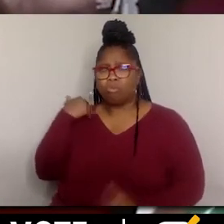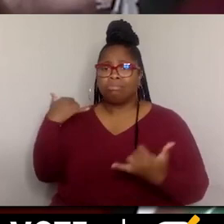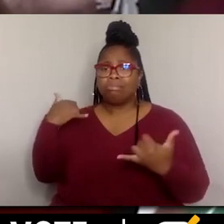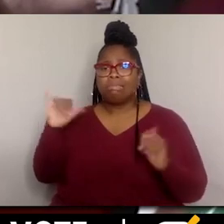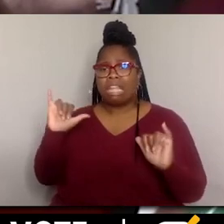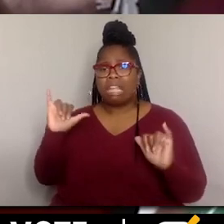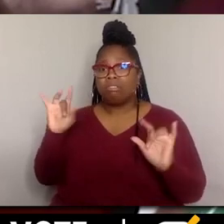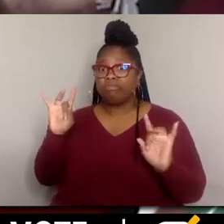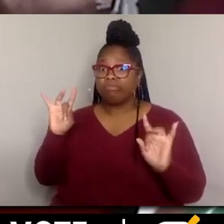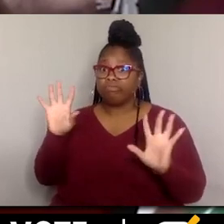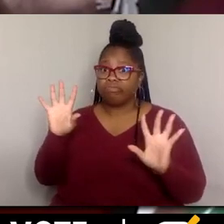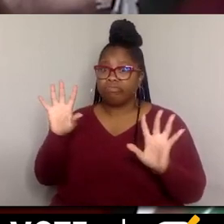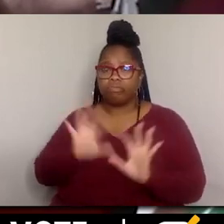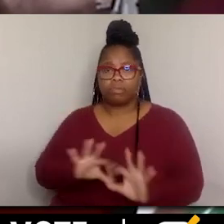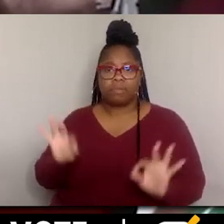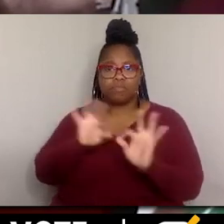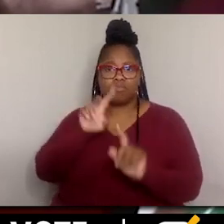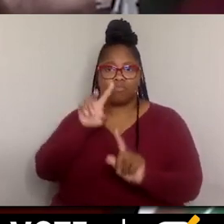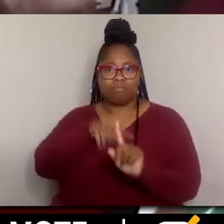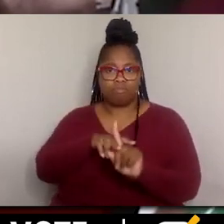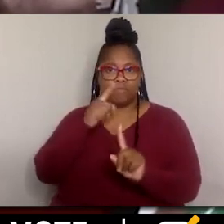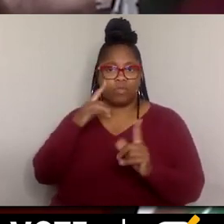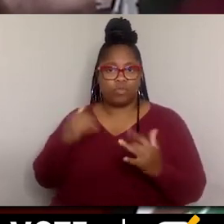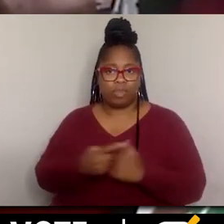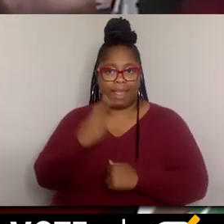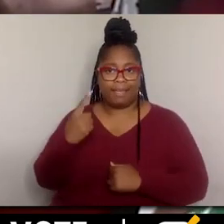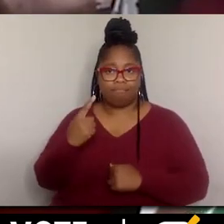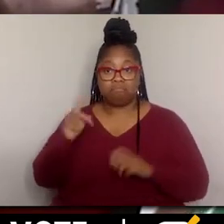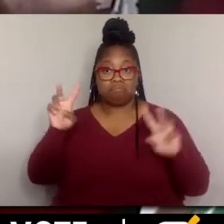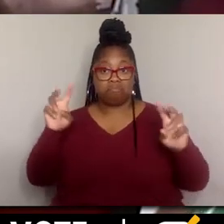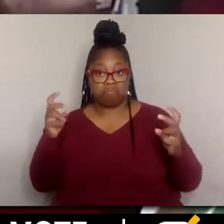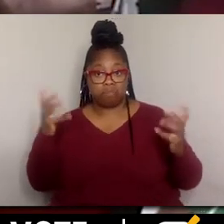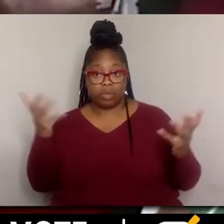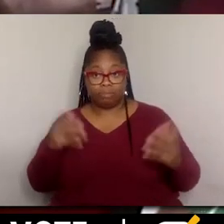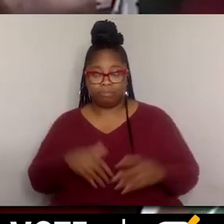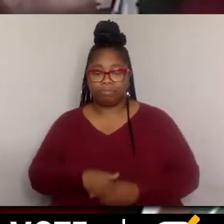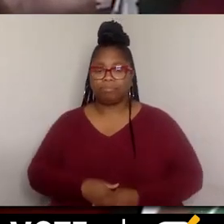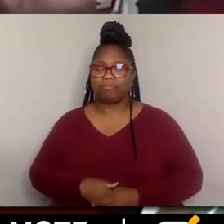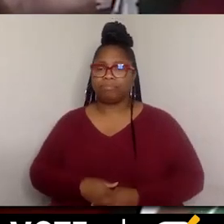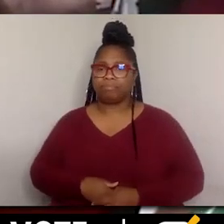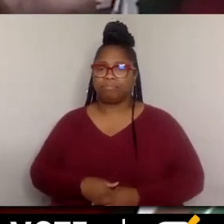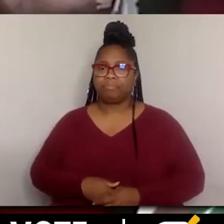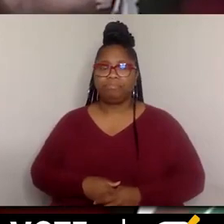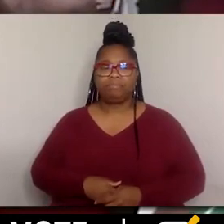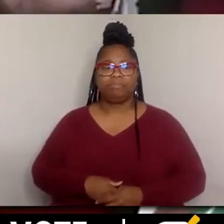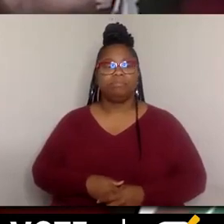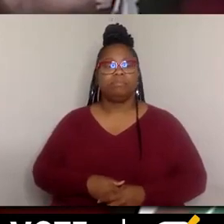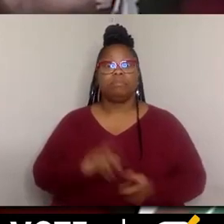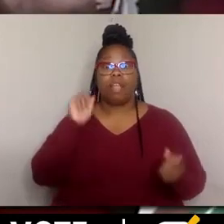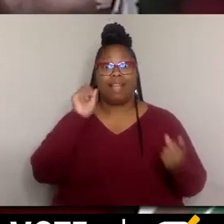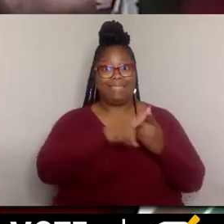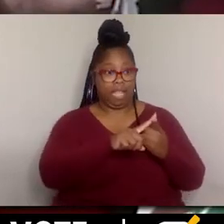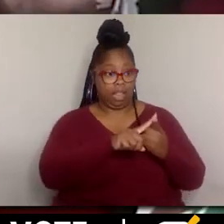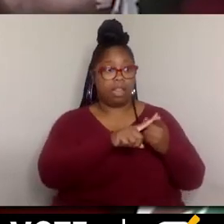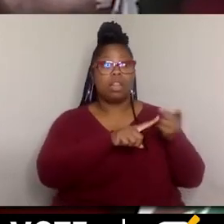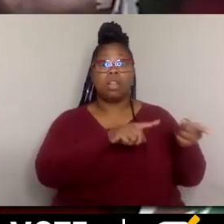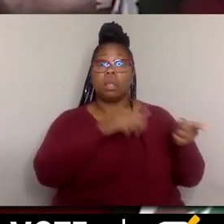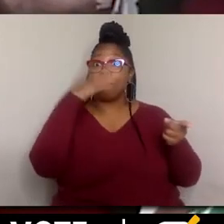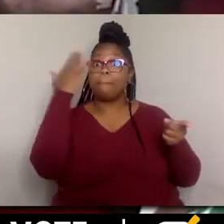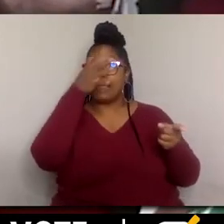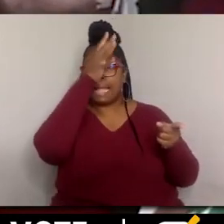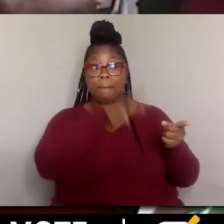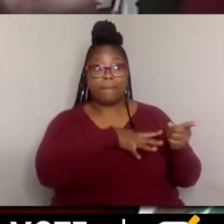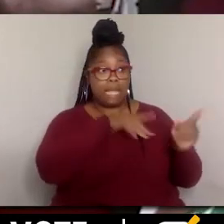today. She said, until the killing of Black men,